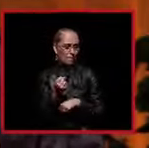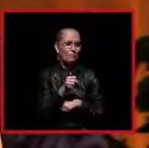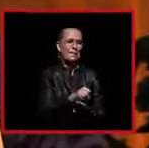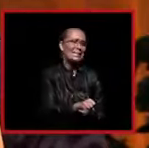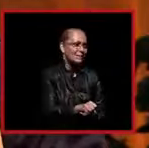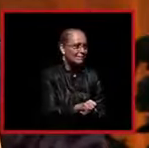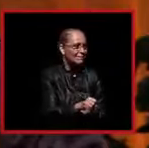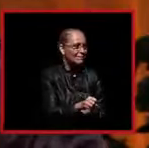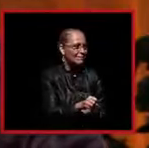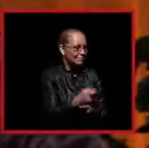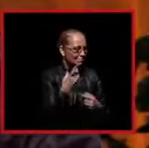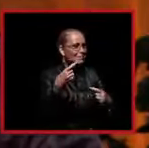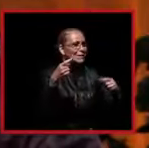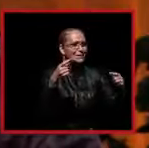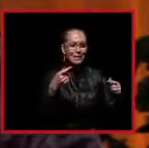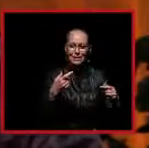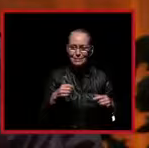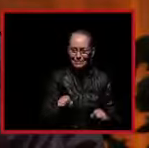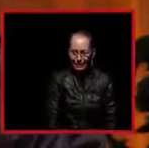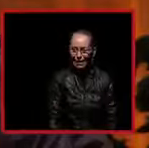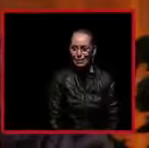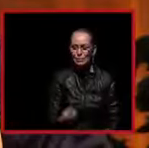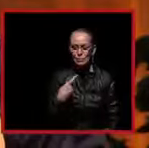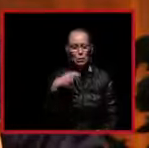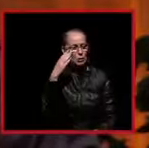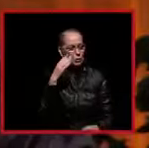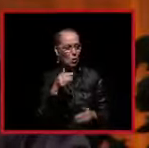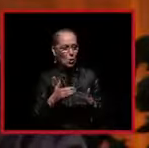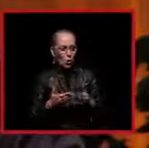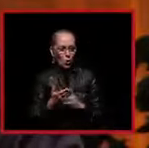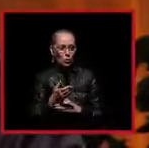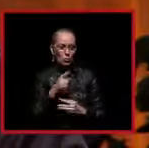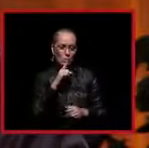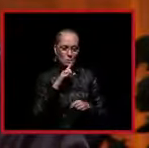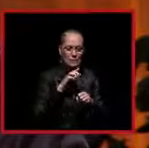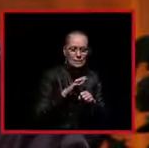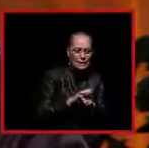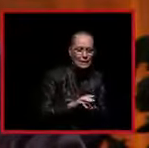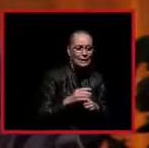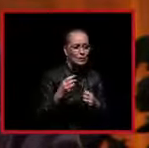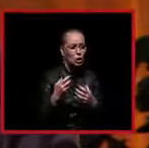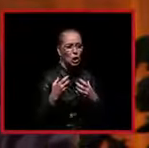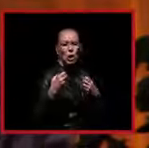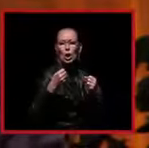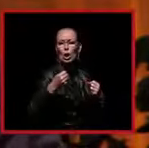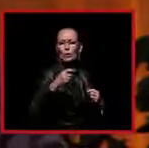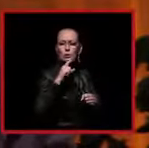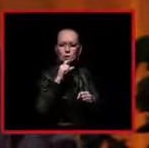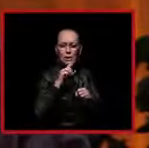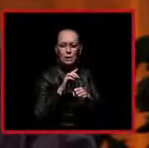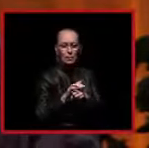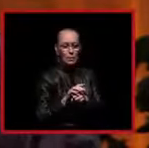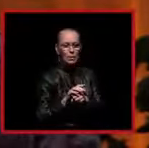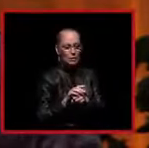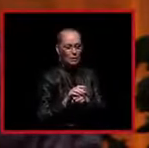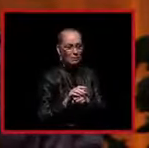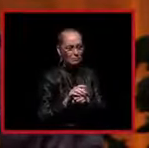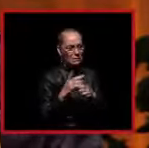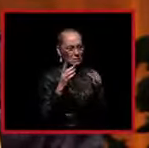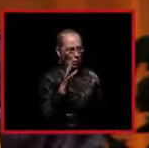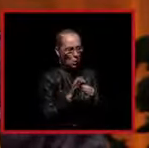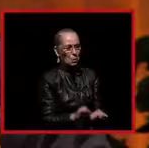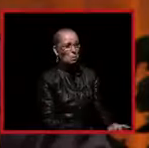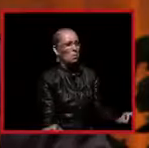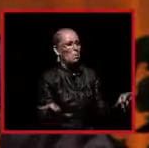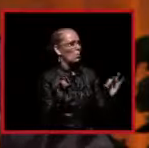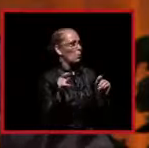that by dedication, courage, and commitment, the work we have done has borne fruit. Today, my fellow graduates, we